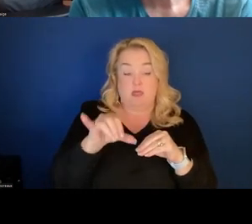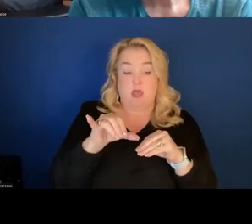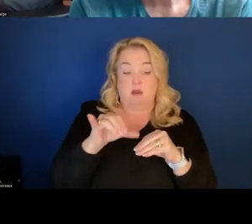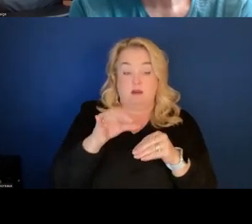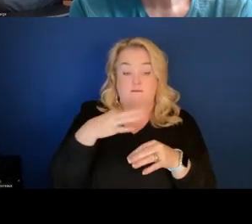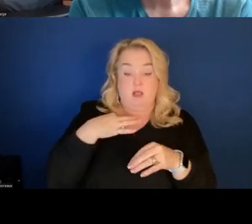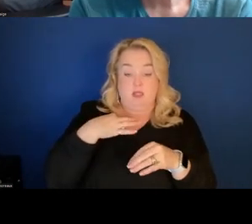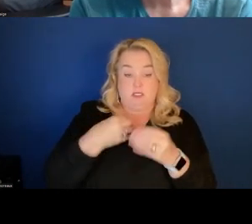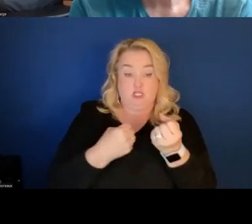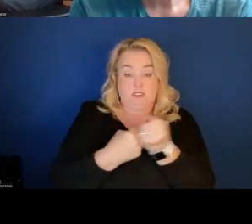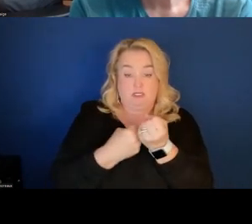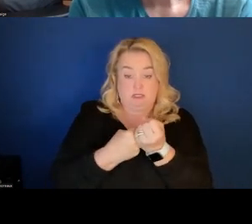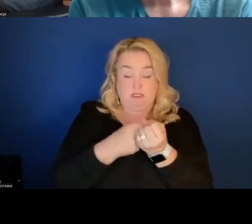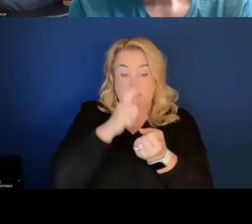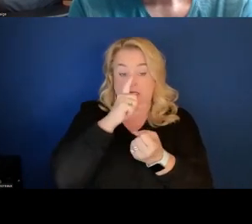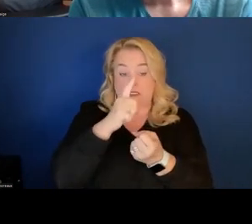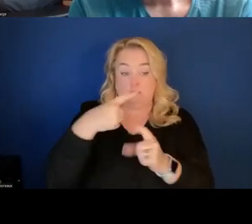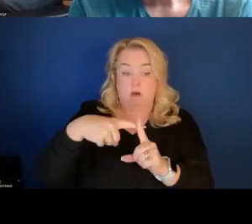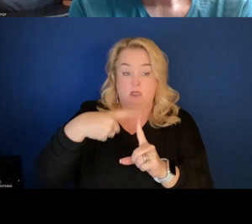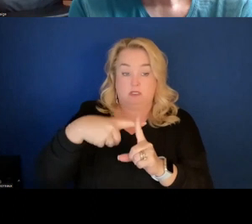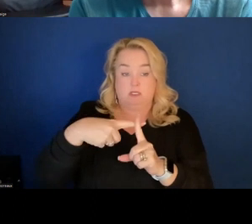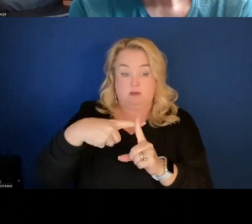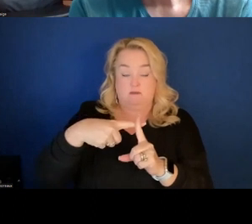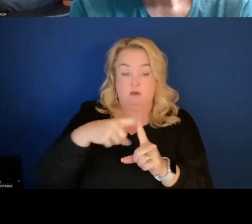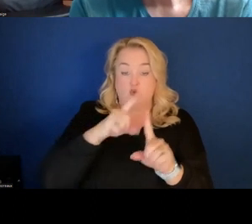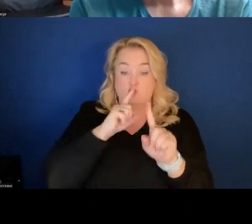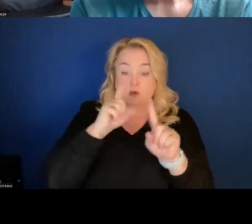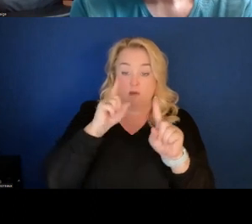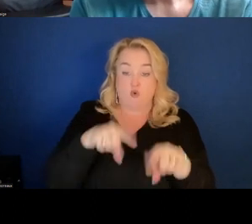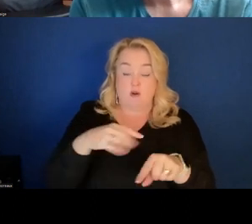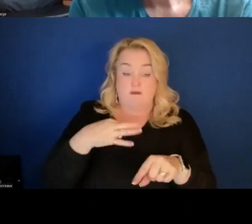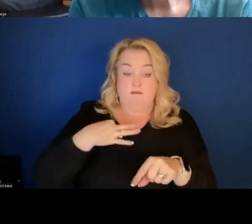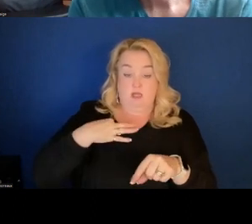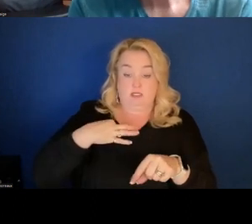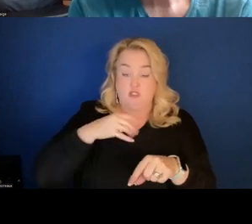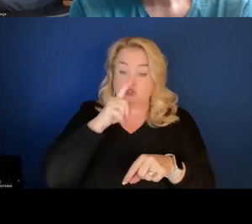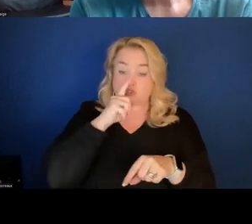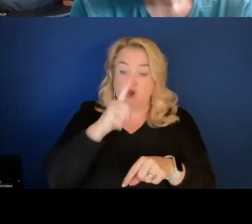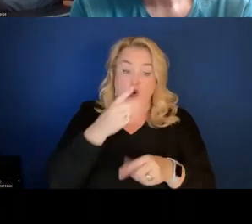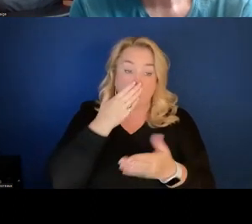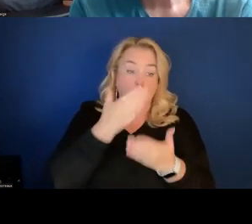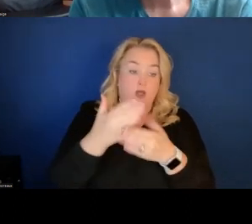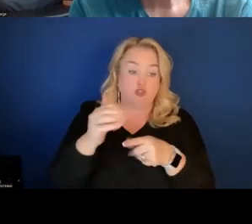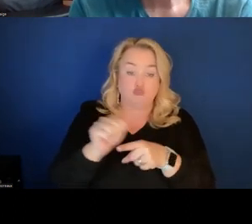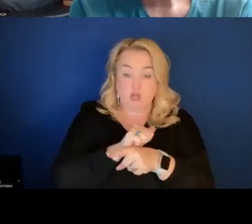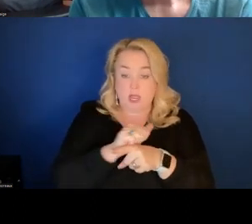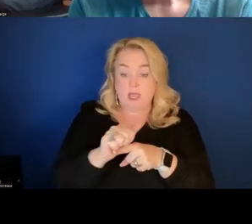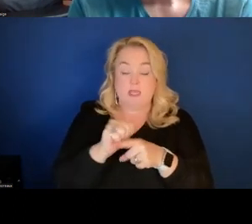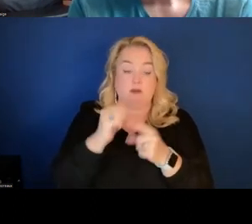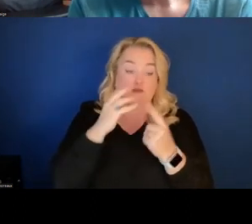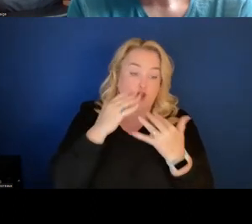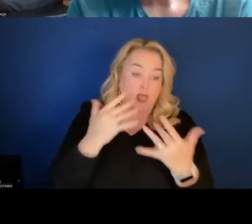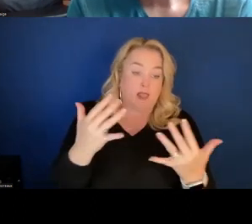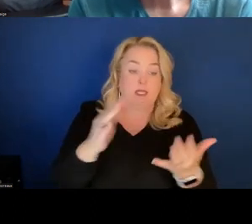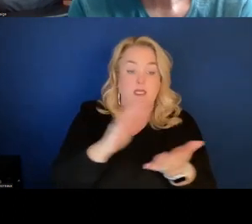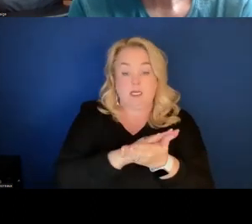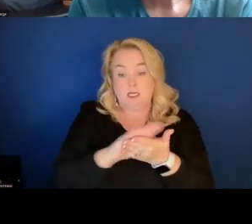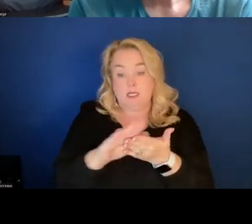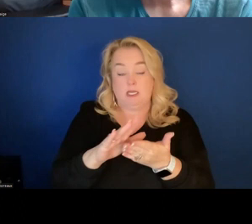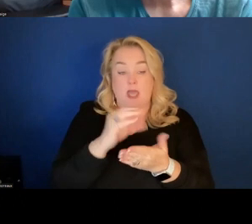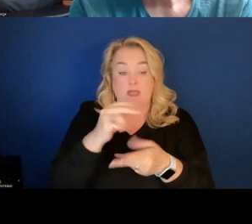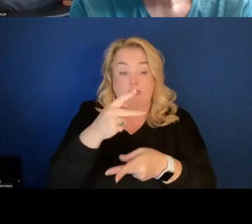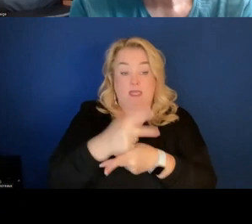were overwhelmingly positive. They reported that the volunteers were very well trained, they were friendly, and they, the